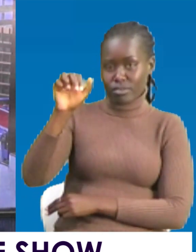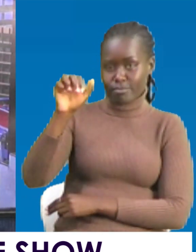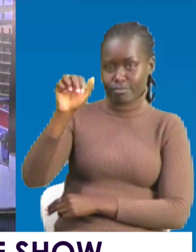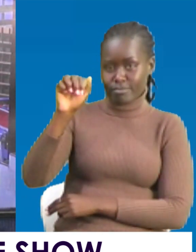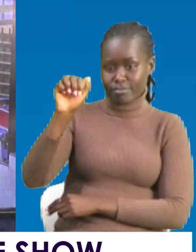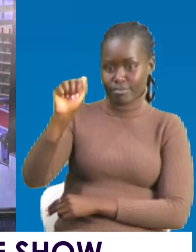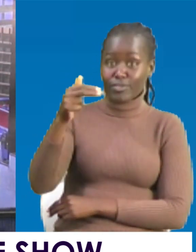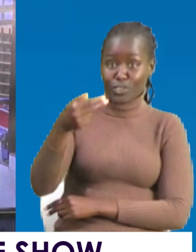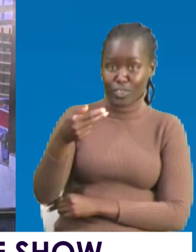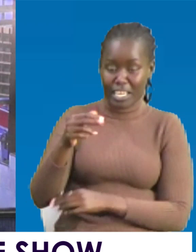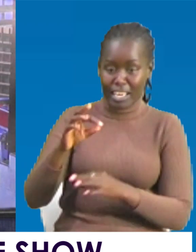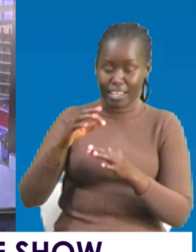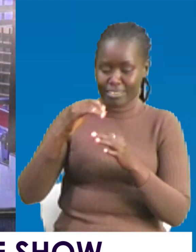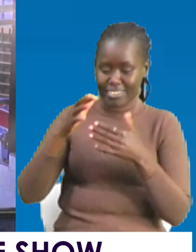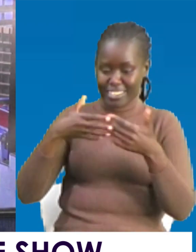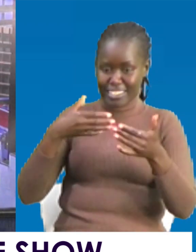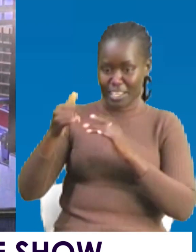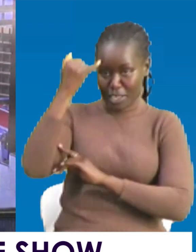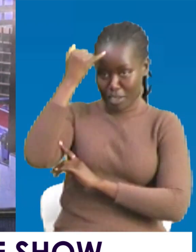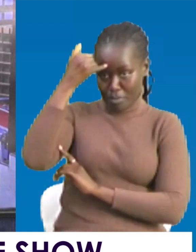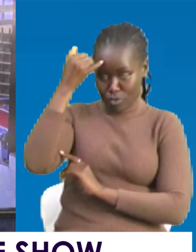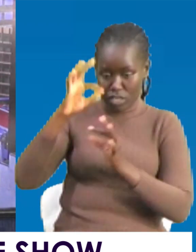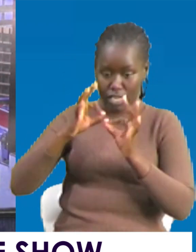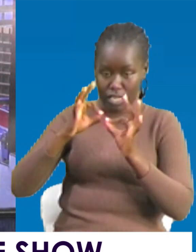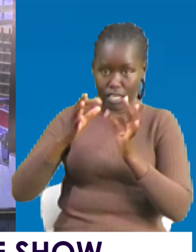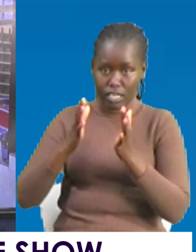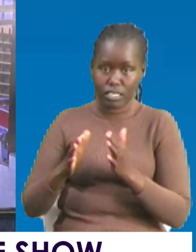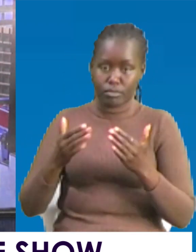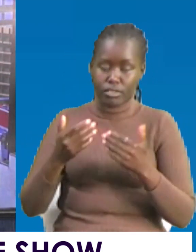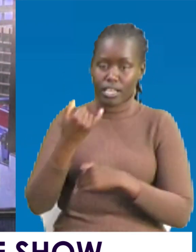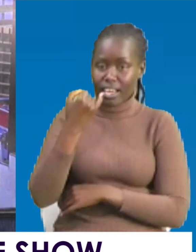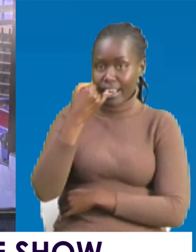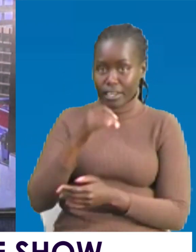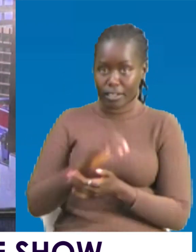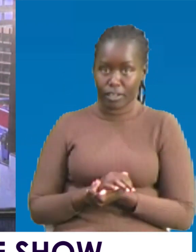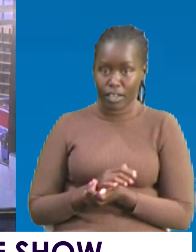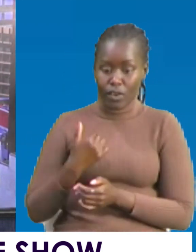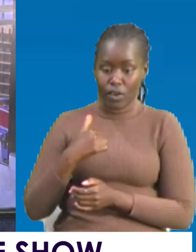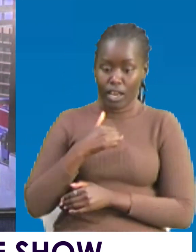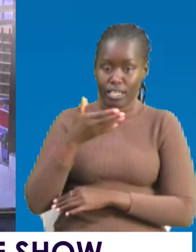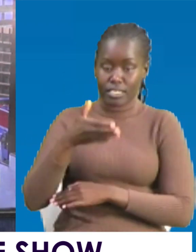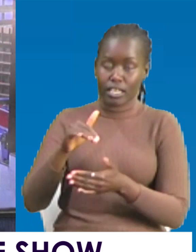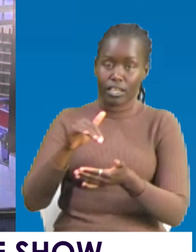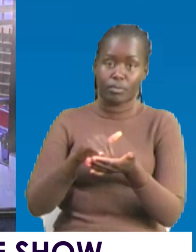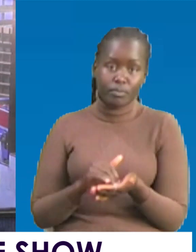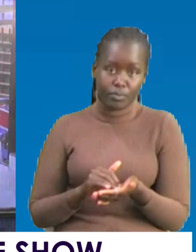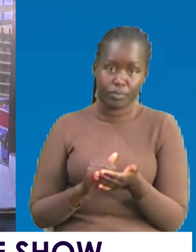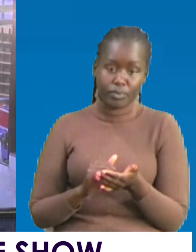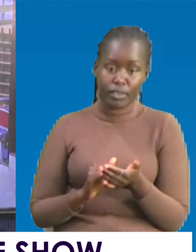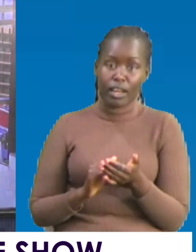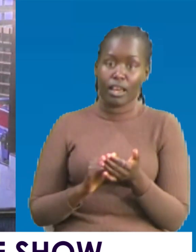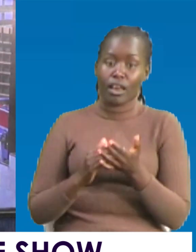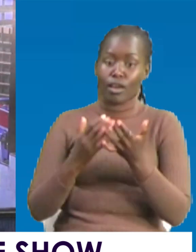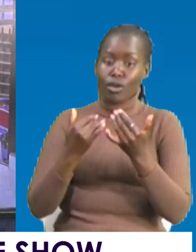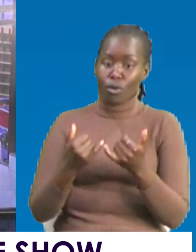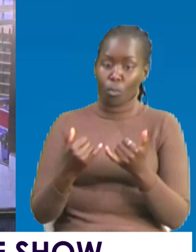and my sign language interpreter is Irene Chebiwot. We are here again, right here on